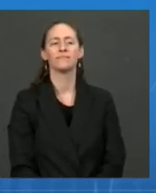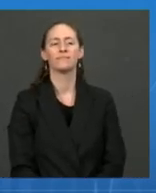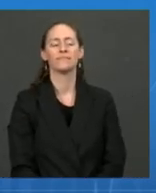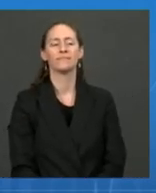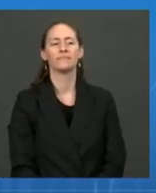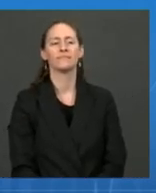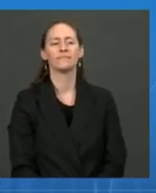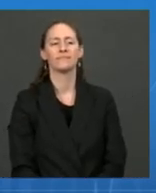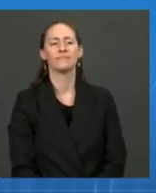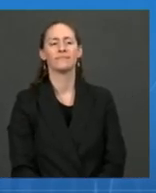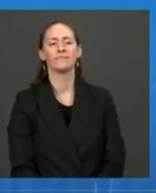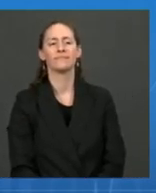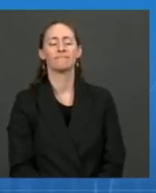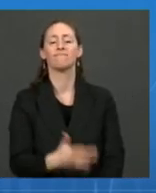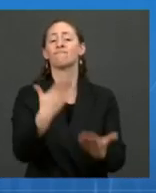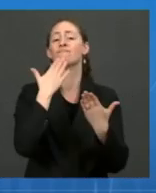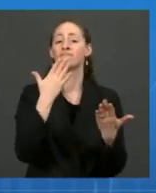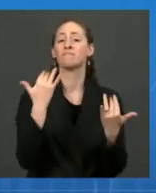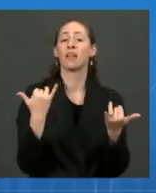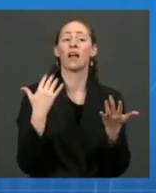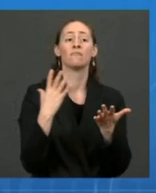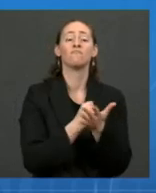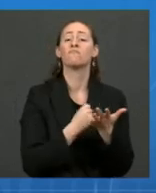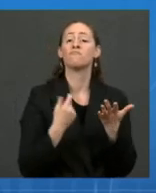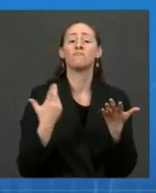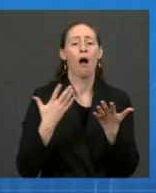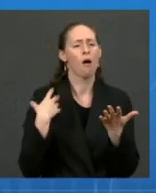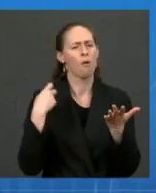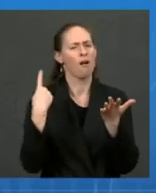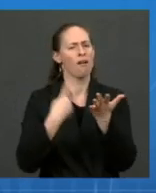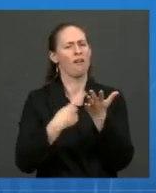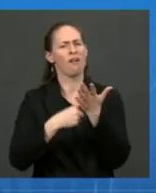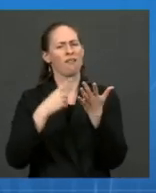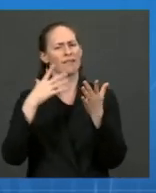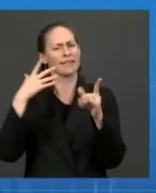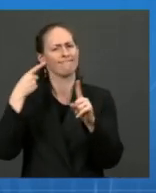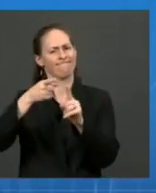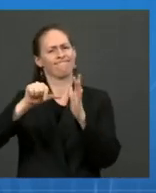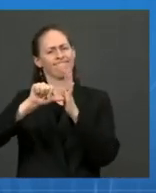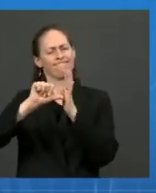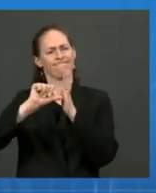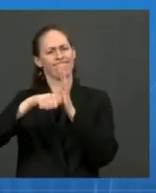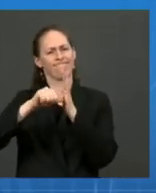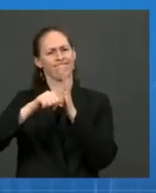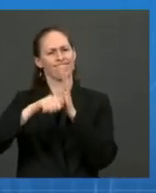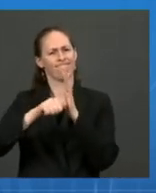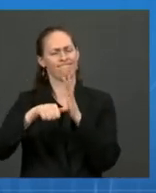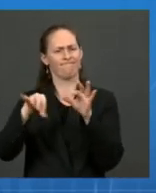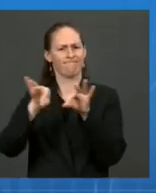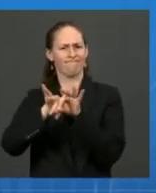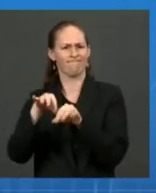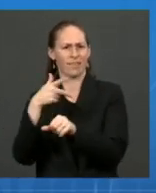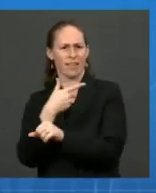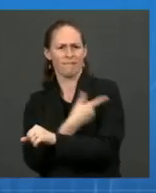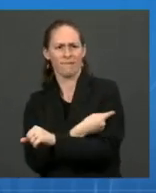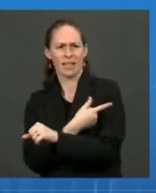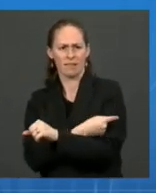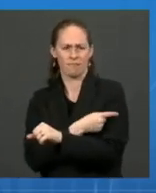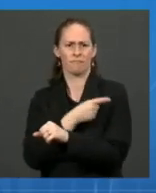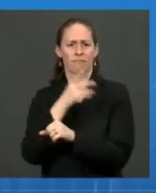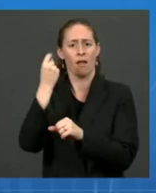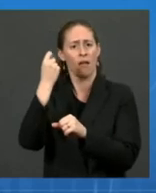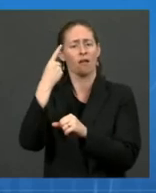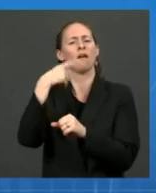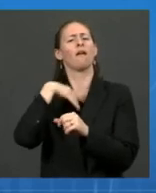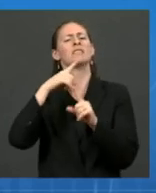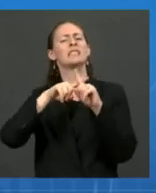next couple of minutes is make the point of the importance of vaccination from somewhat of a different standpoint than